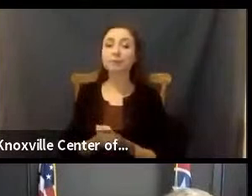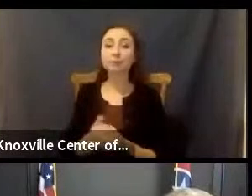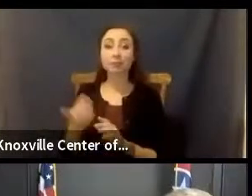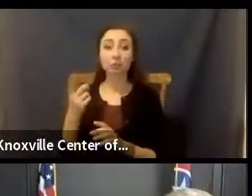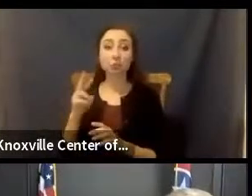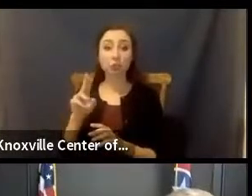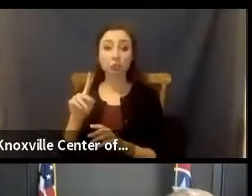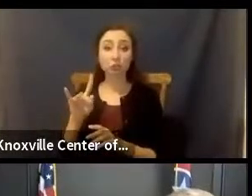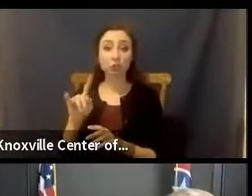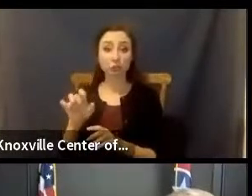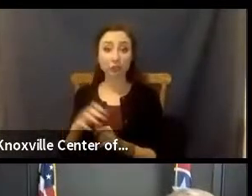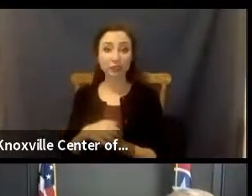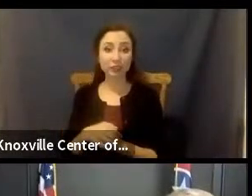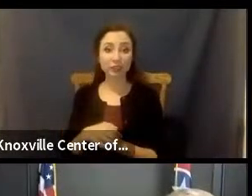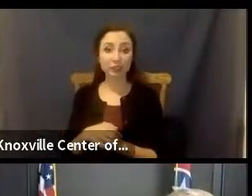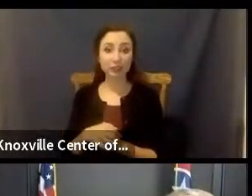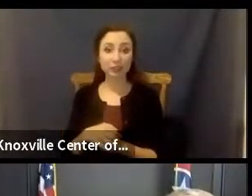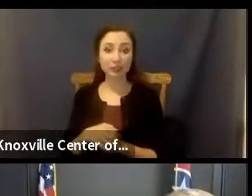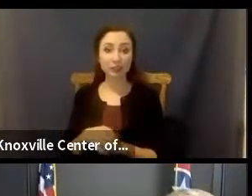Drake?